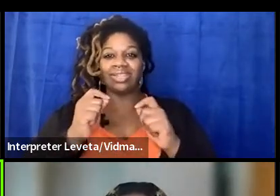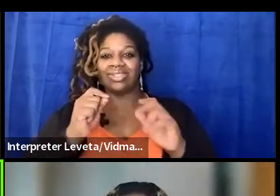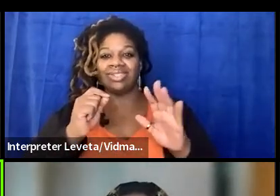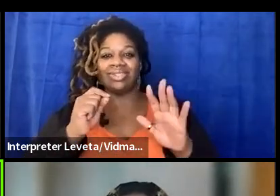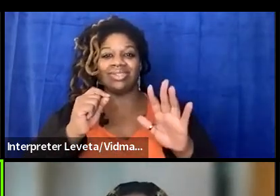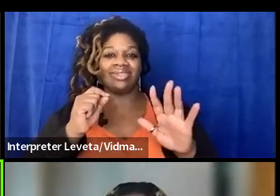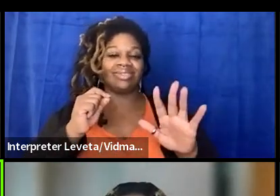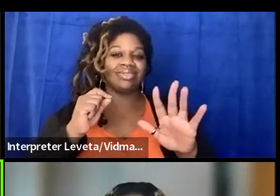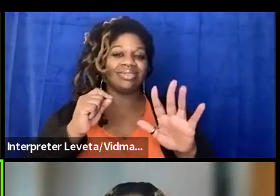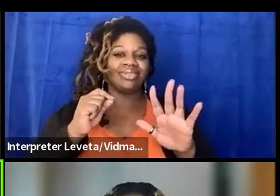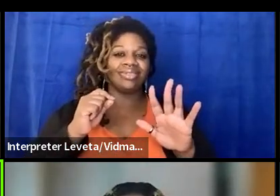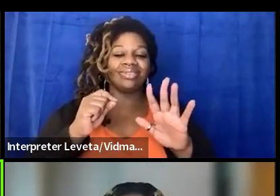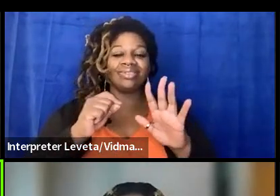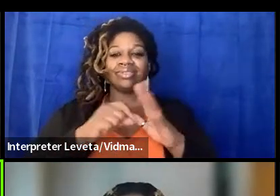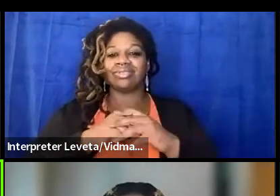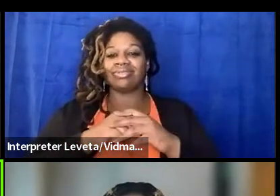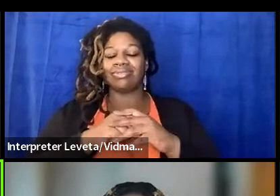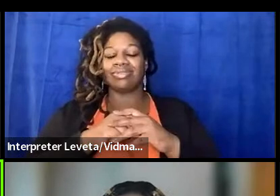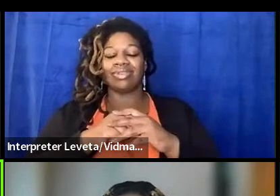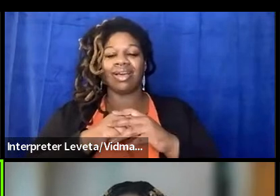is pretty good, unfortunately, very sadly.